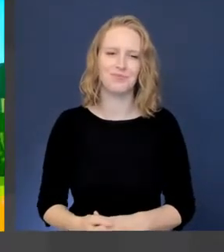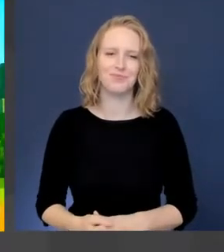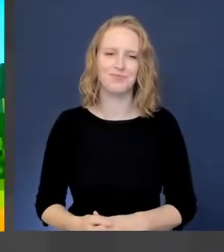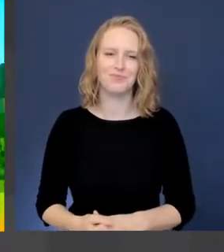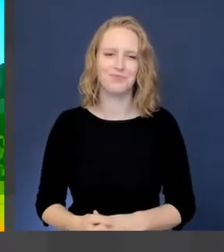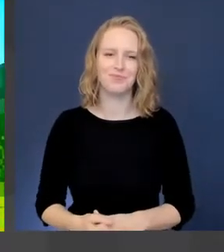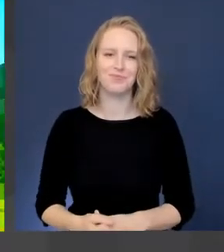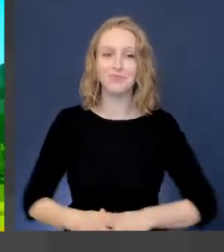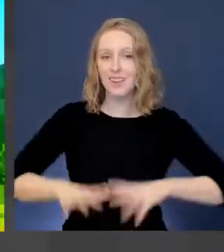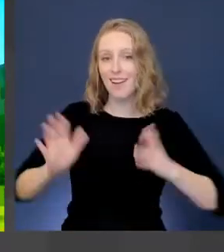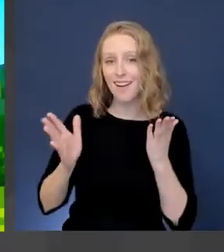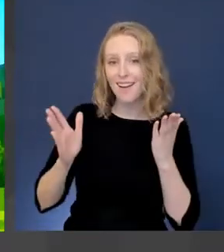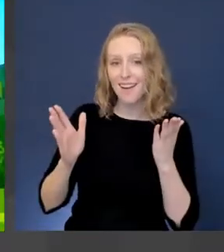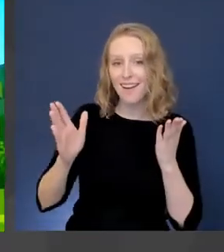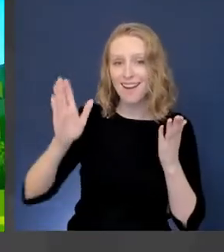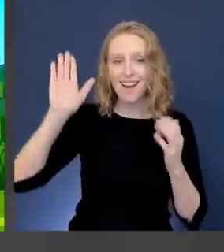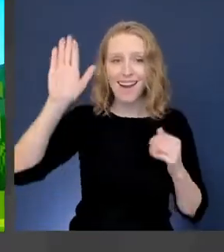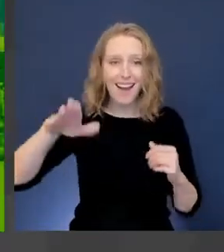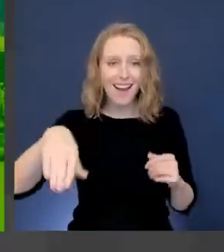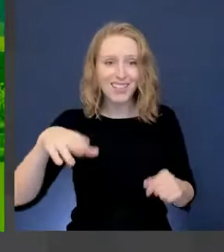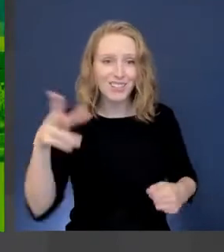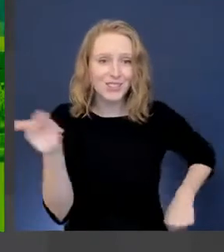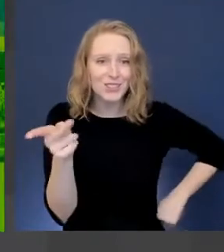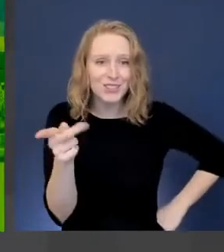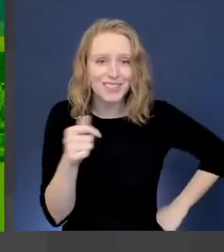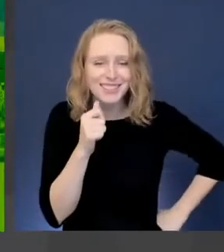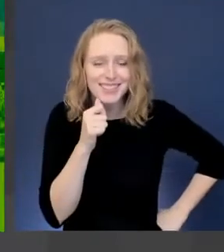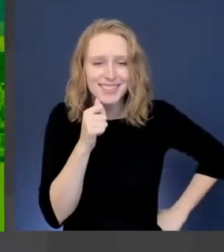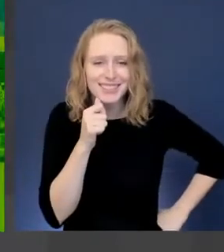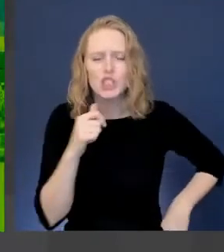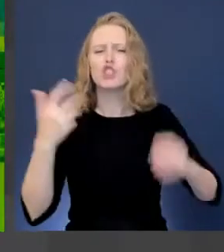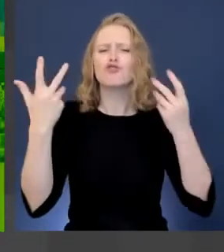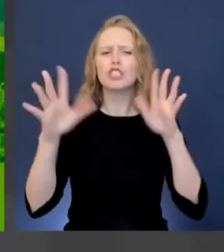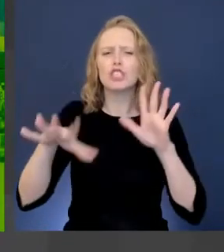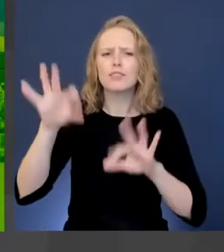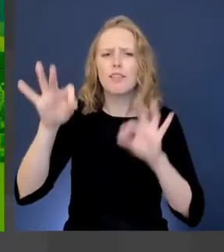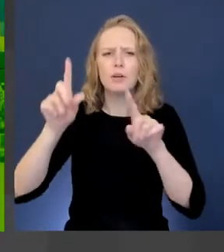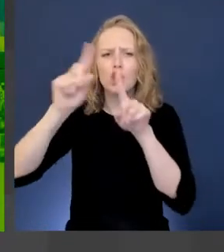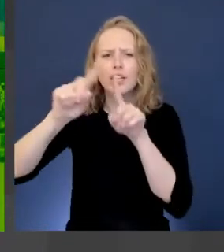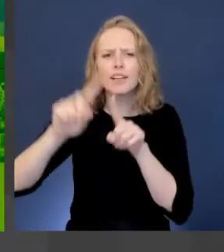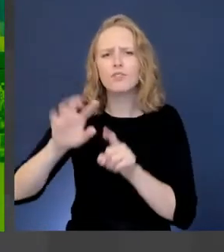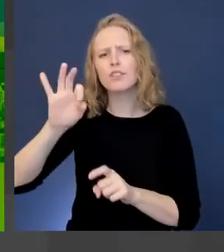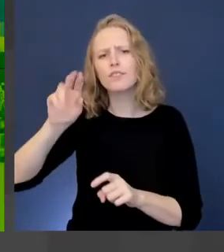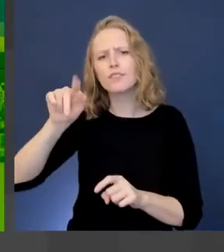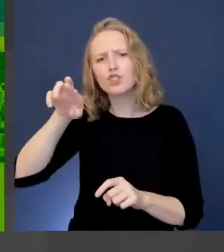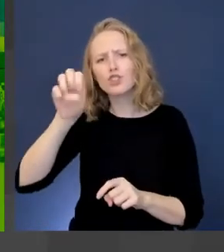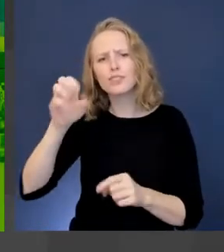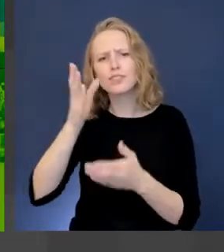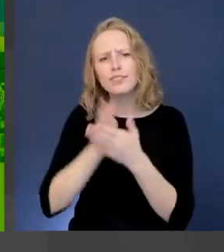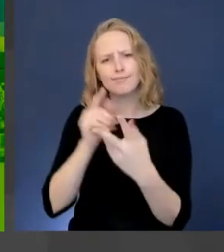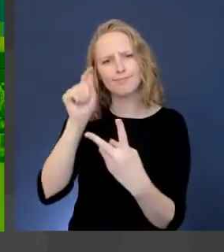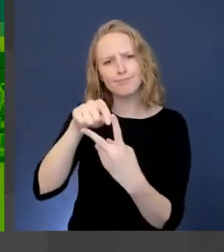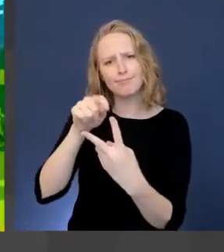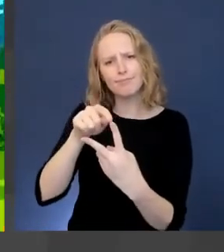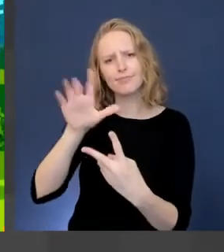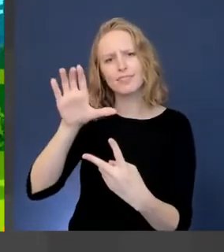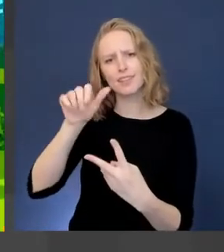Hey, you two! Have you discovered all the features in Part 1 of the Caves and Cliffs update?